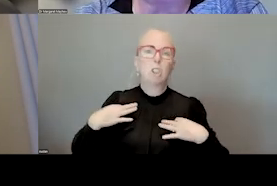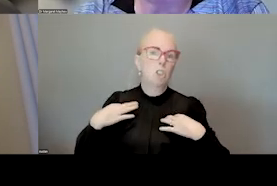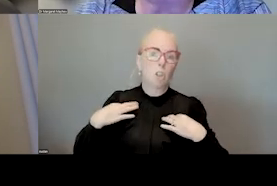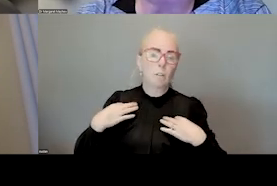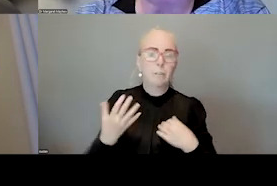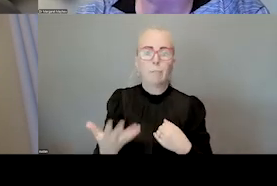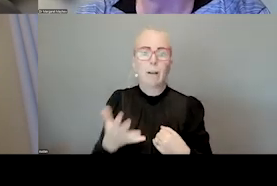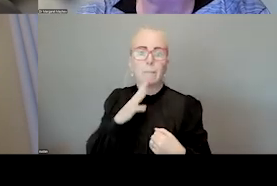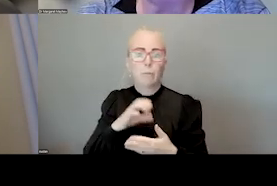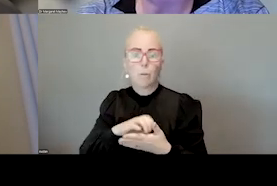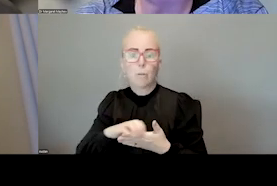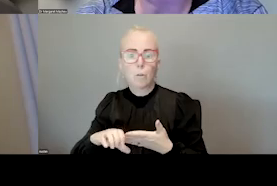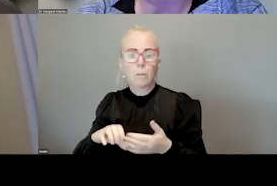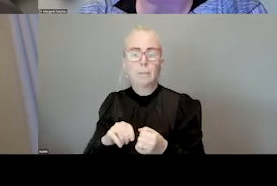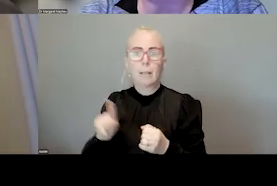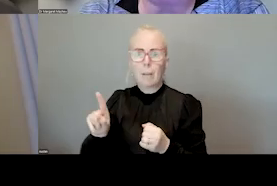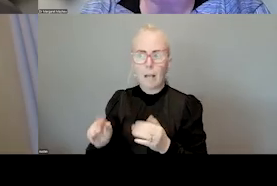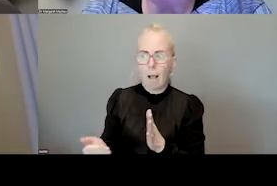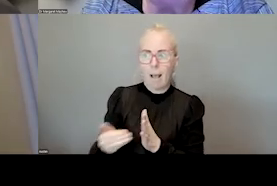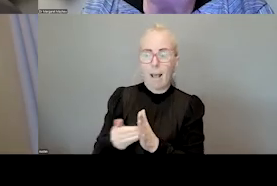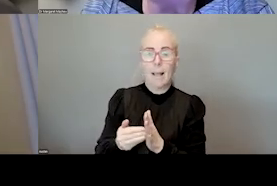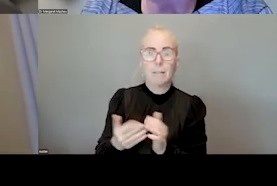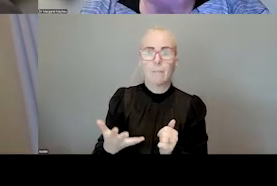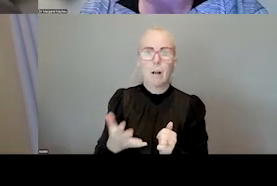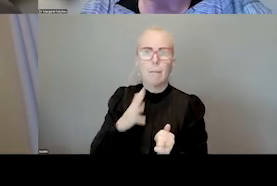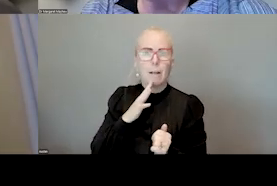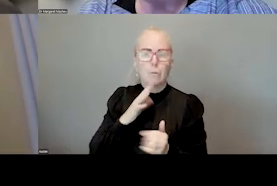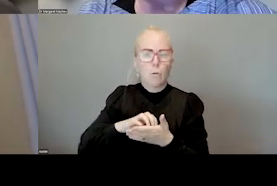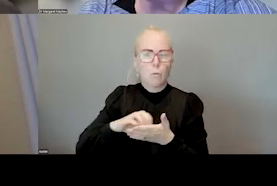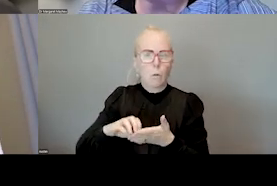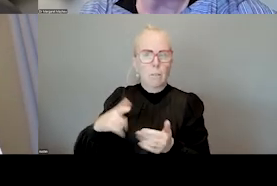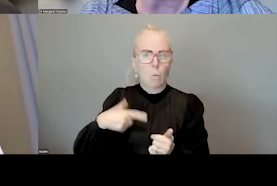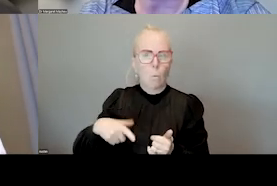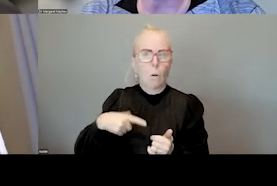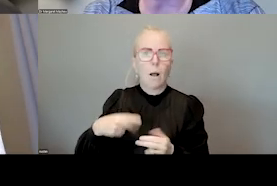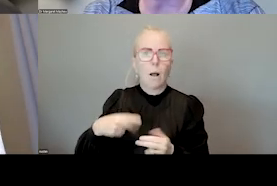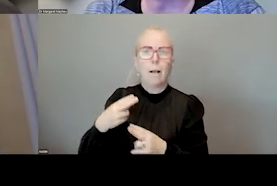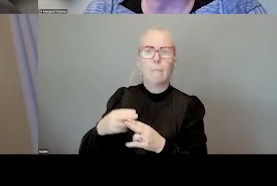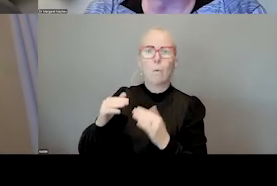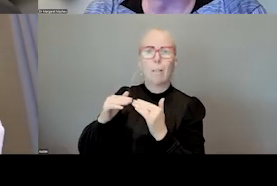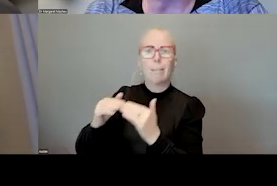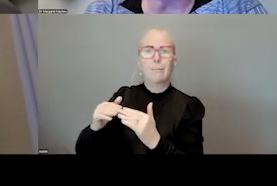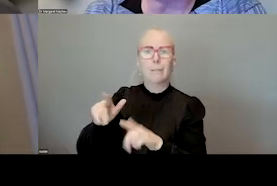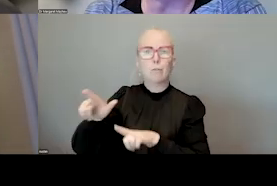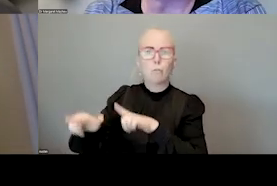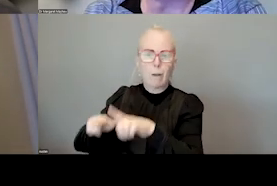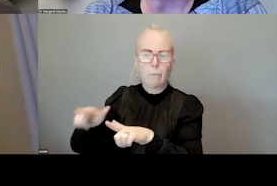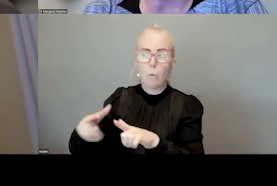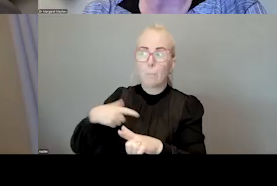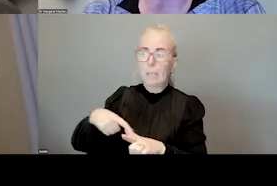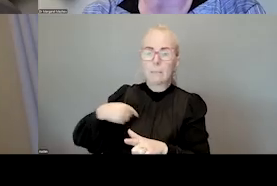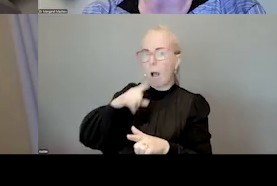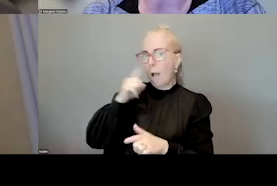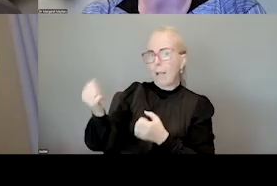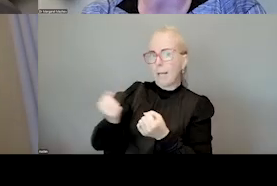public transport for long periods of time and I can't drive. So I've said here $2,000. So is that a reasonable amount to have in my